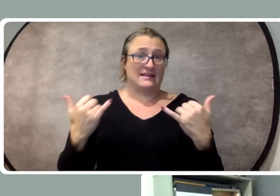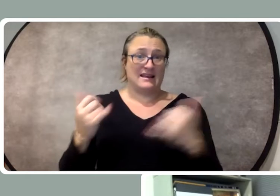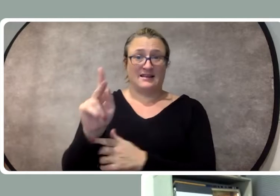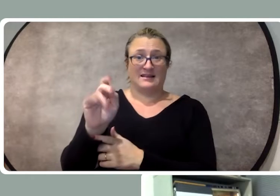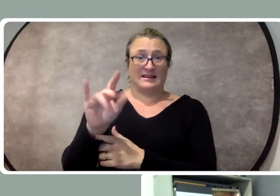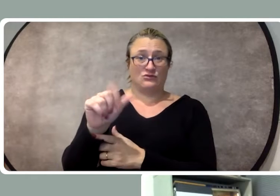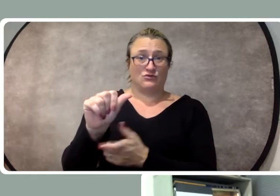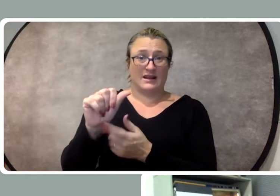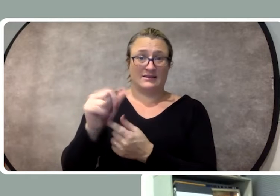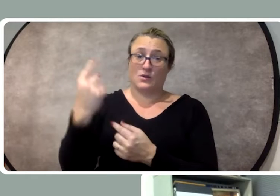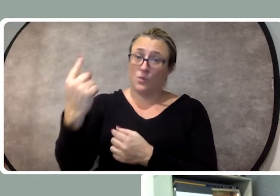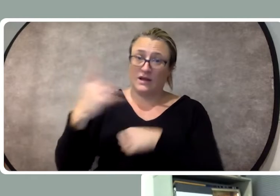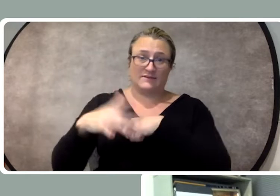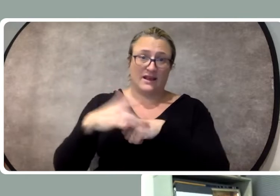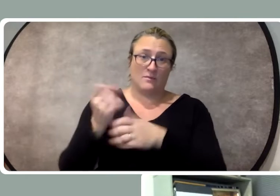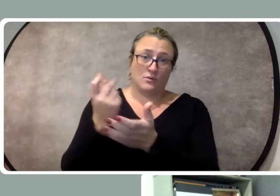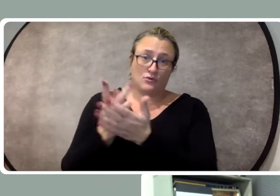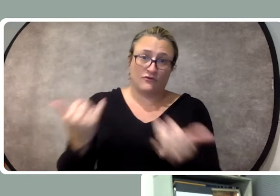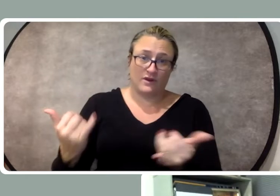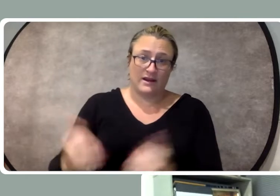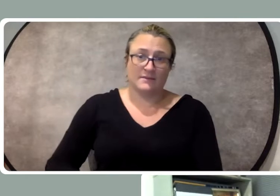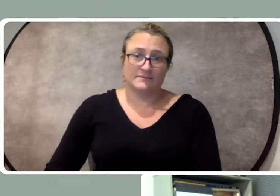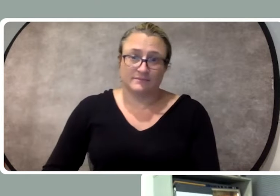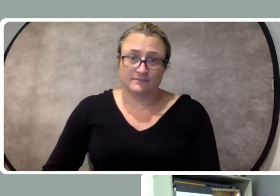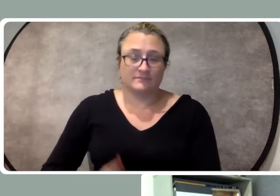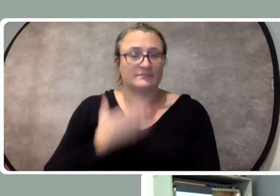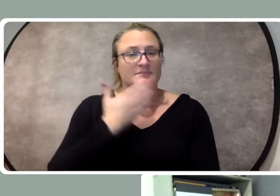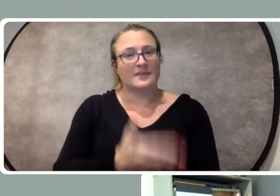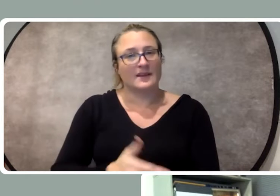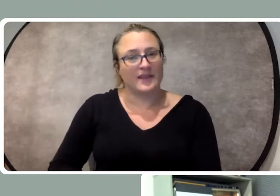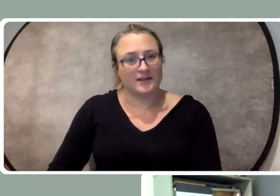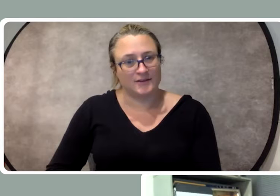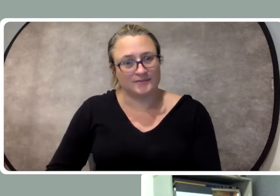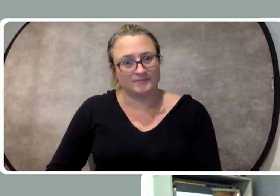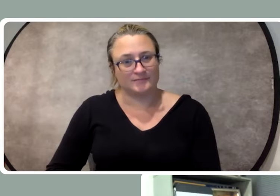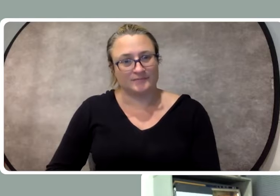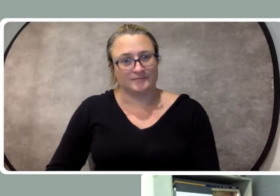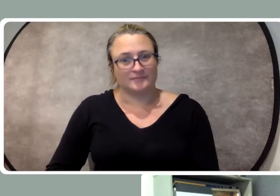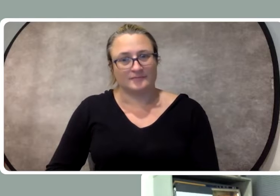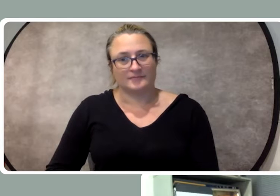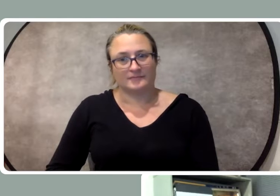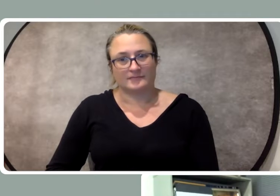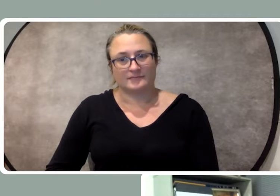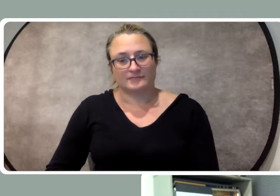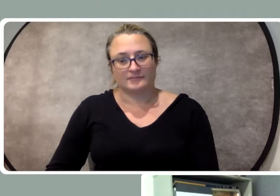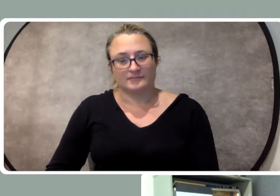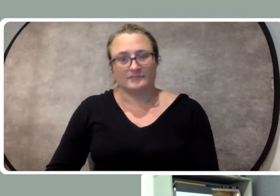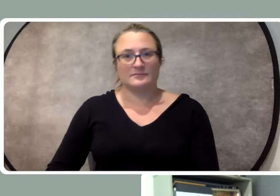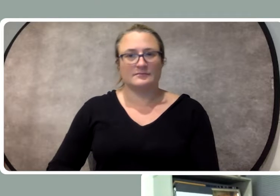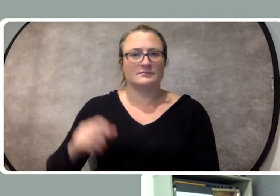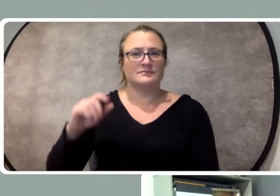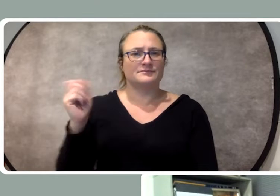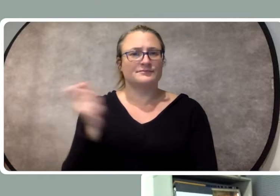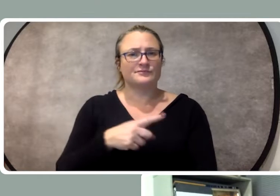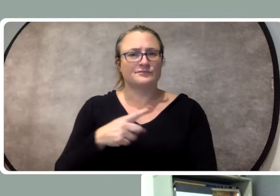available that is approved. Thank you for answering that. Another person is